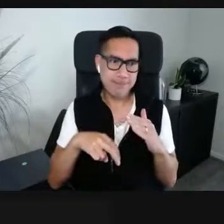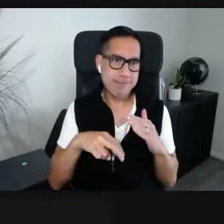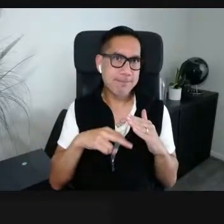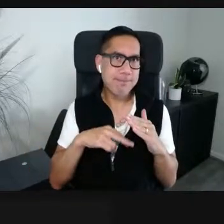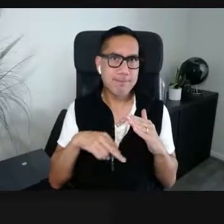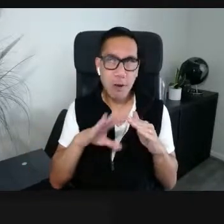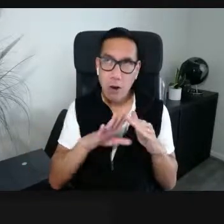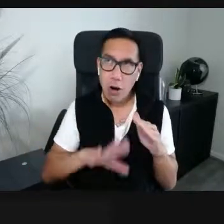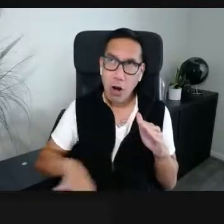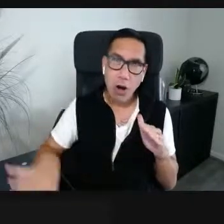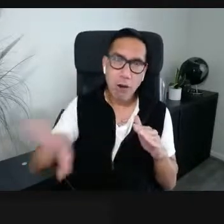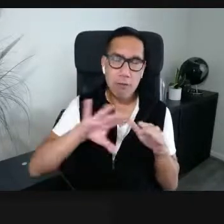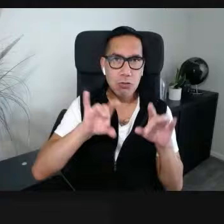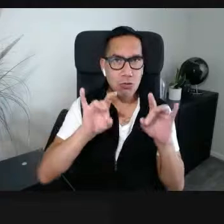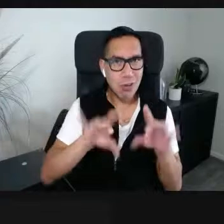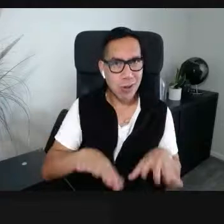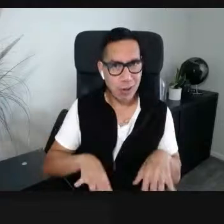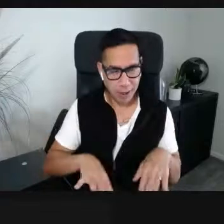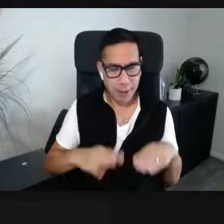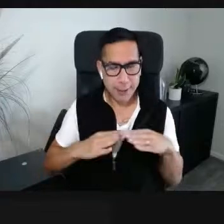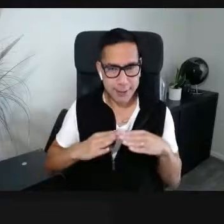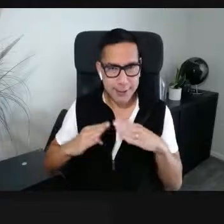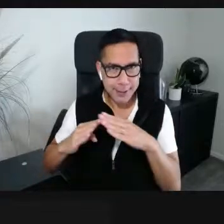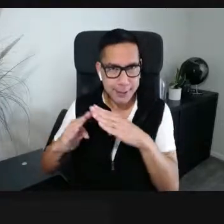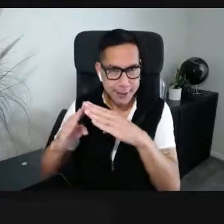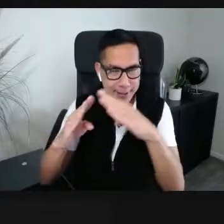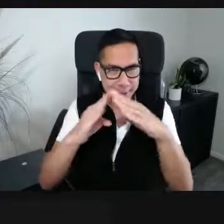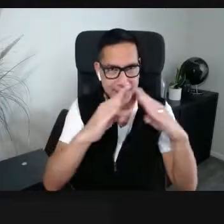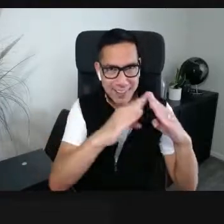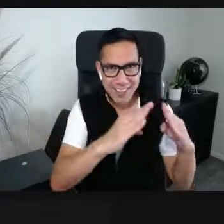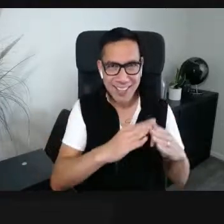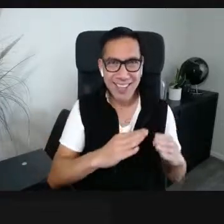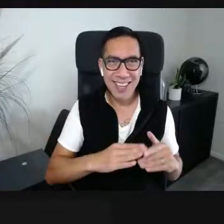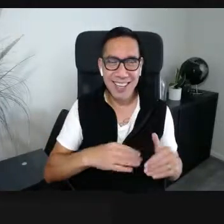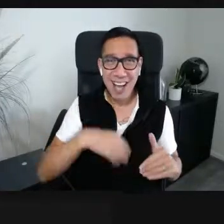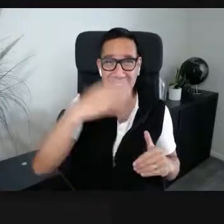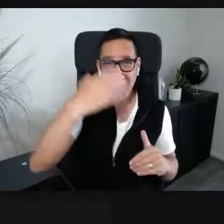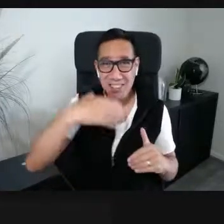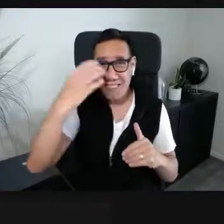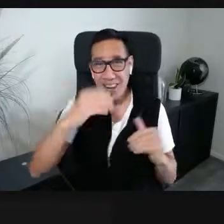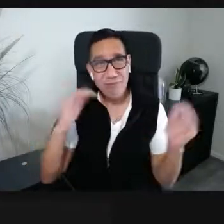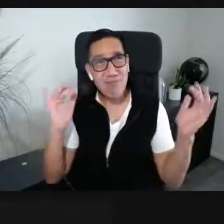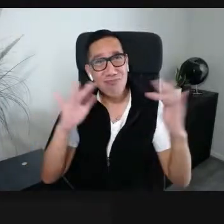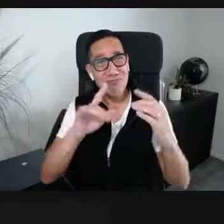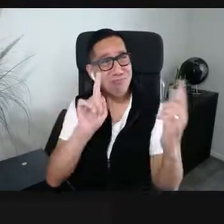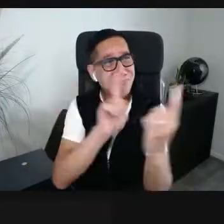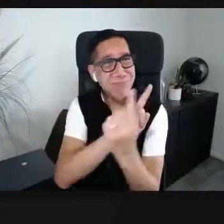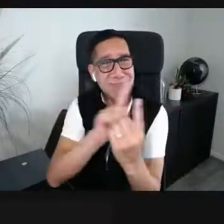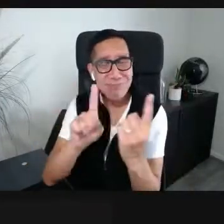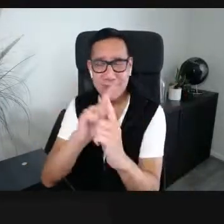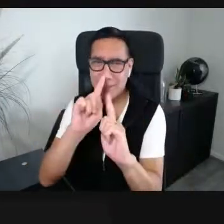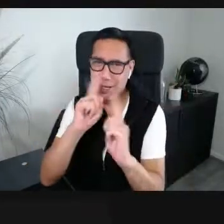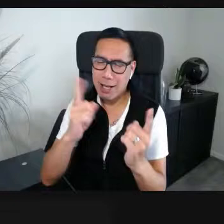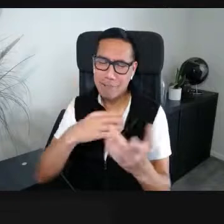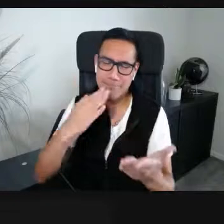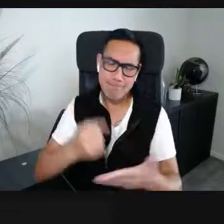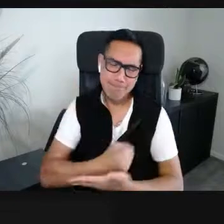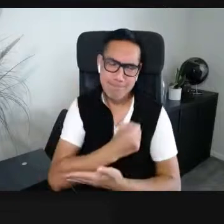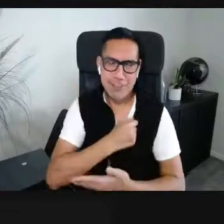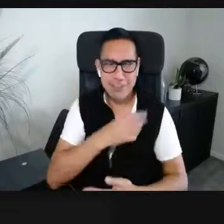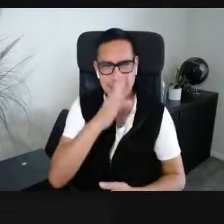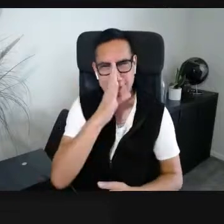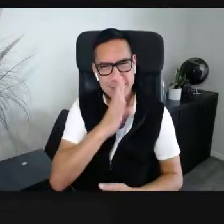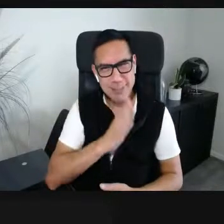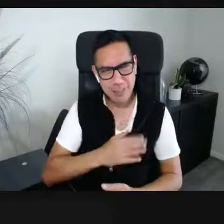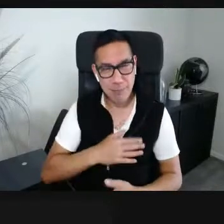country, and we can't see you in person, which makes me a bit sad, but it's great to have this technology to be able to talk to you about